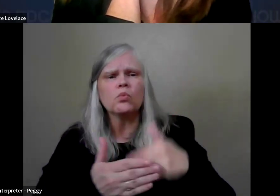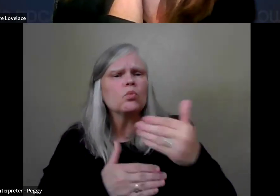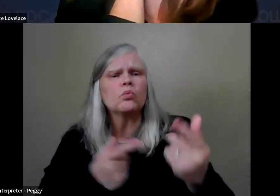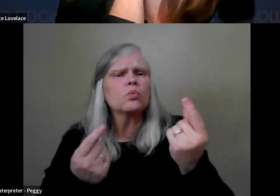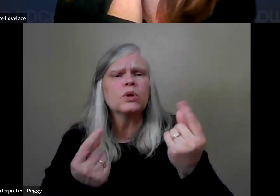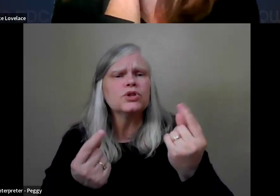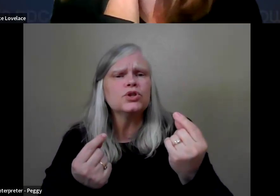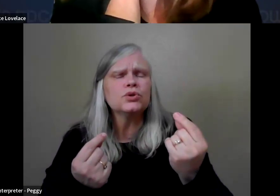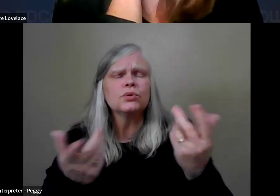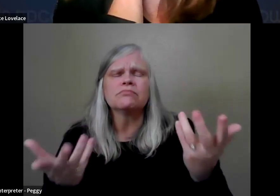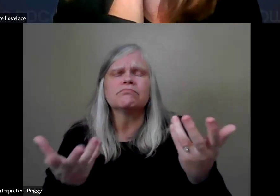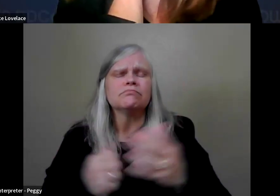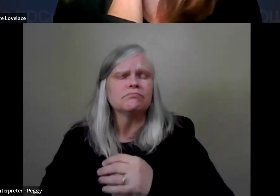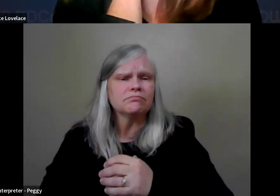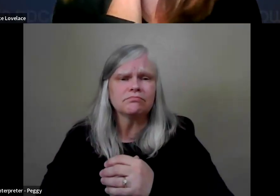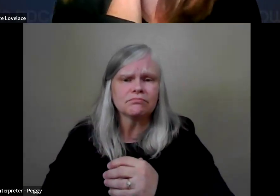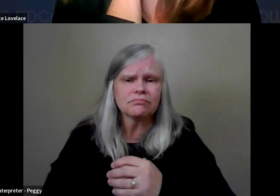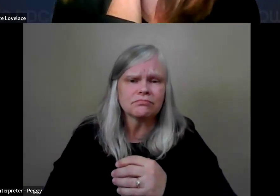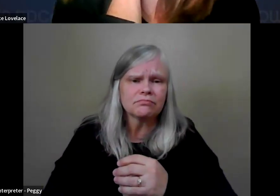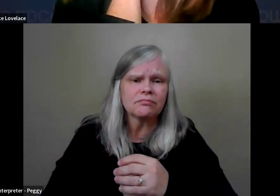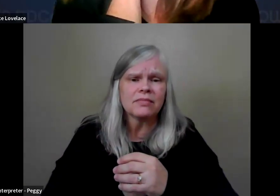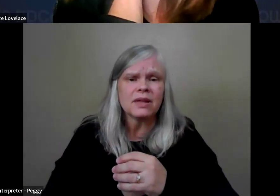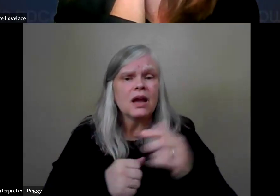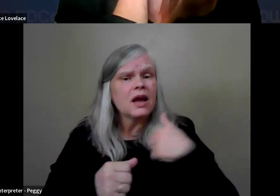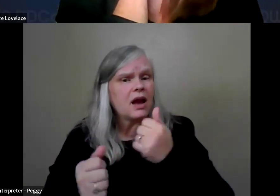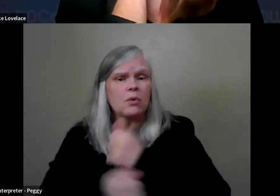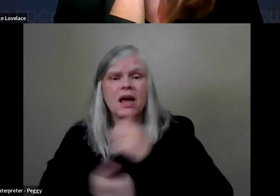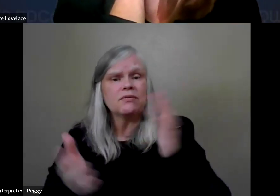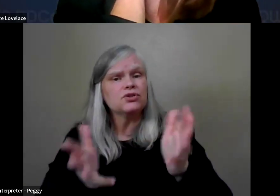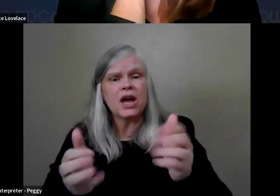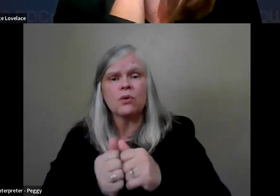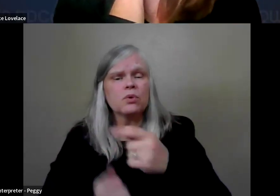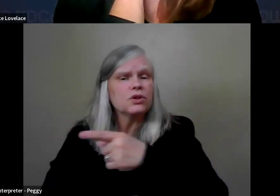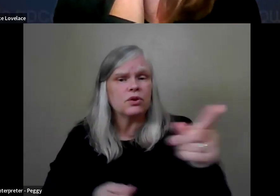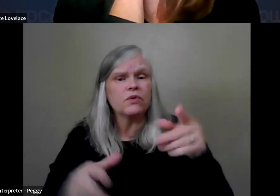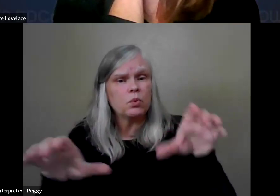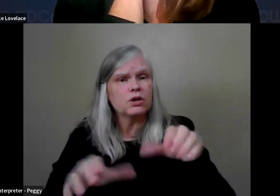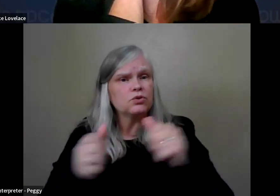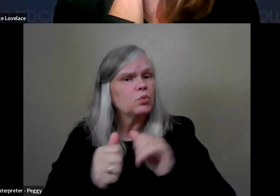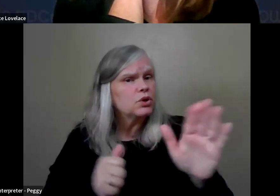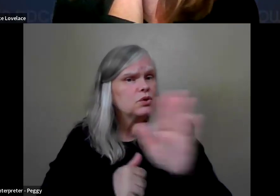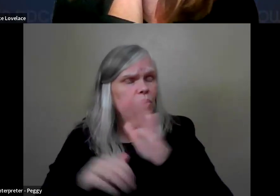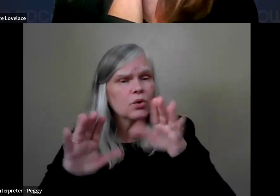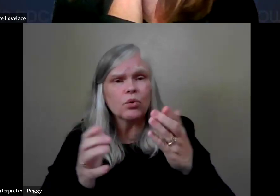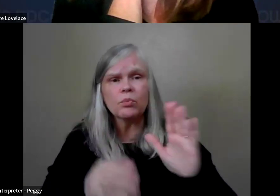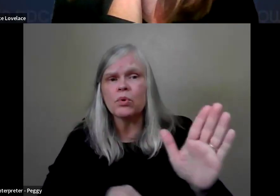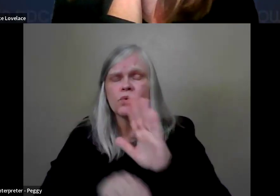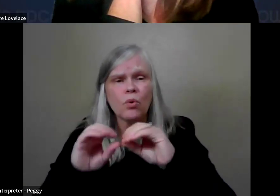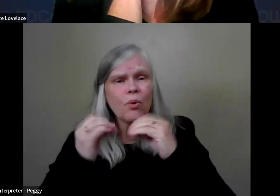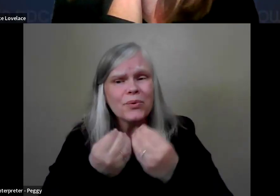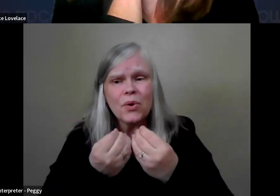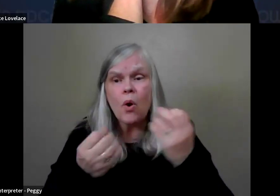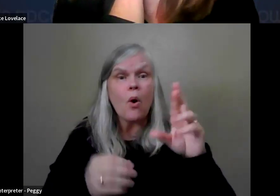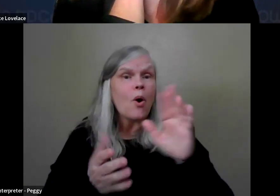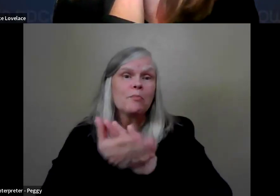well. But I'd love to chat with you if you're interested in doing something like this with your group or organization or